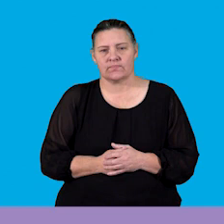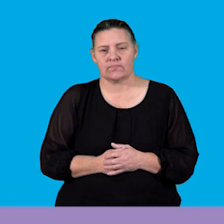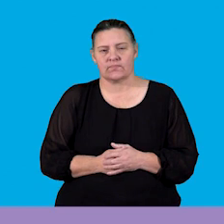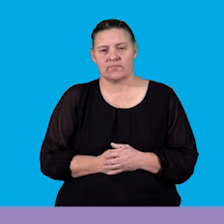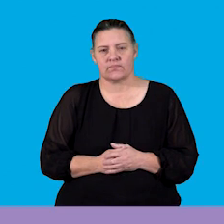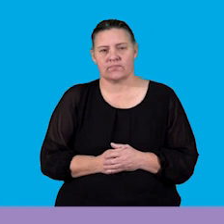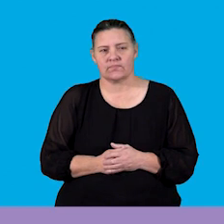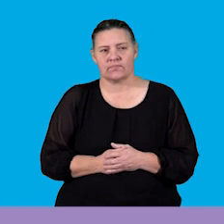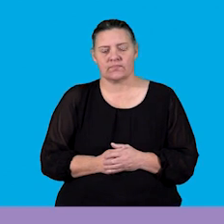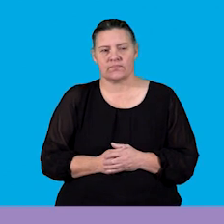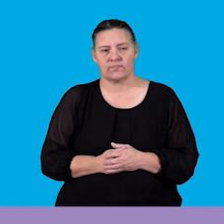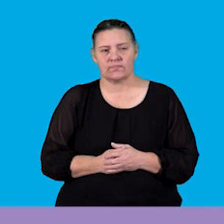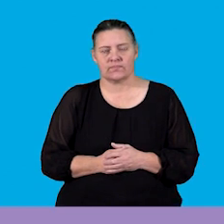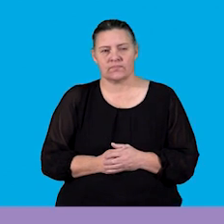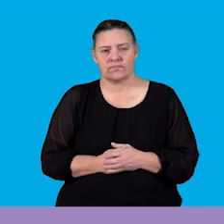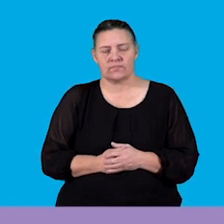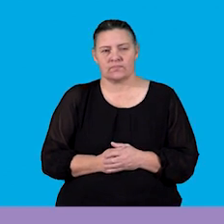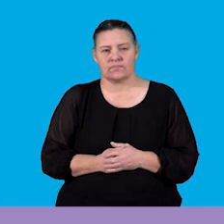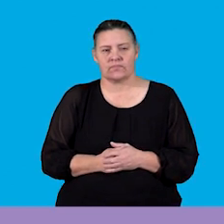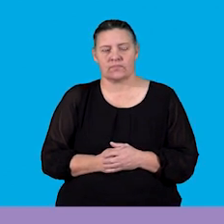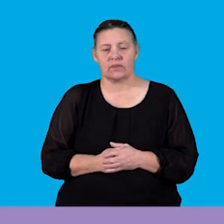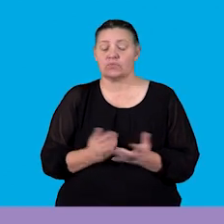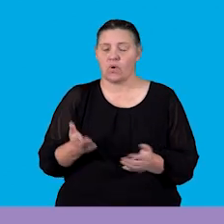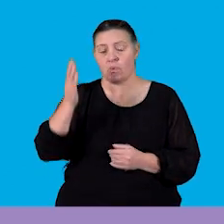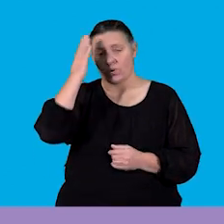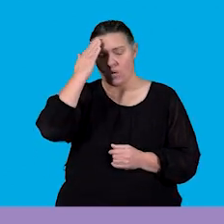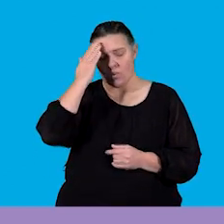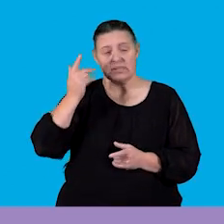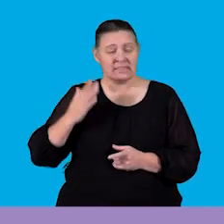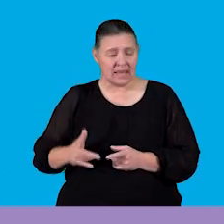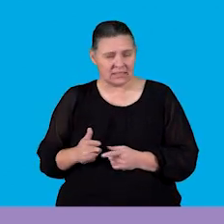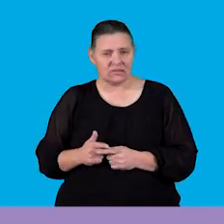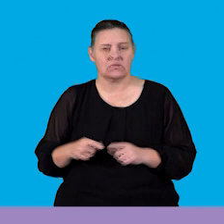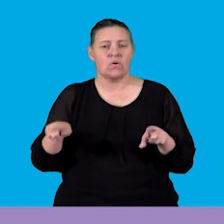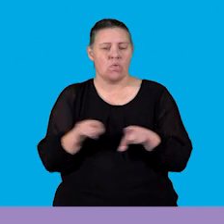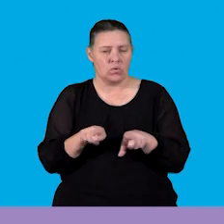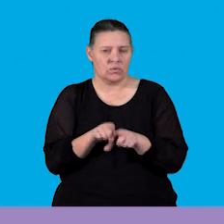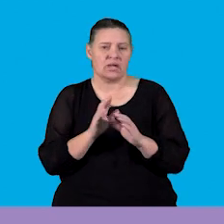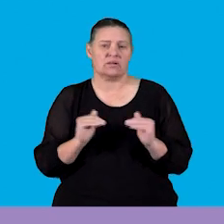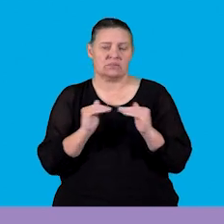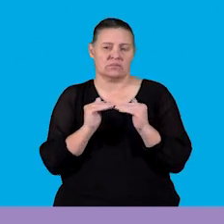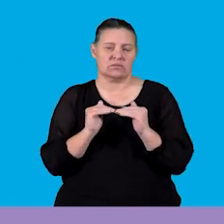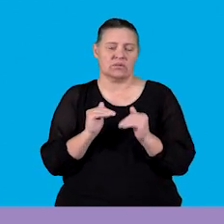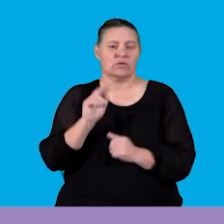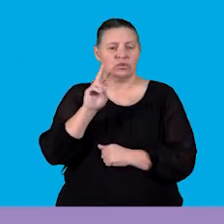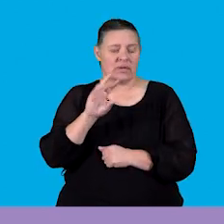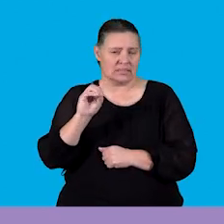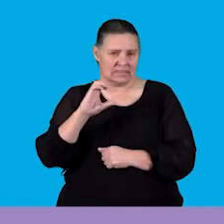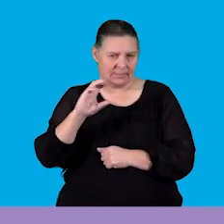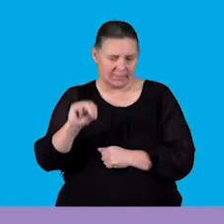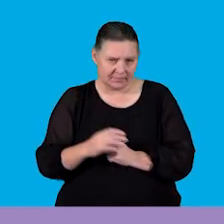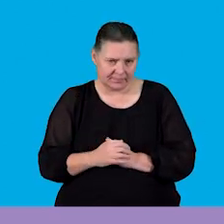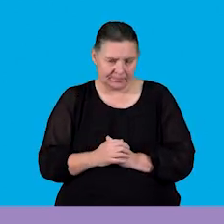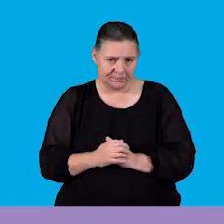Z, is equals to 20 centimeters. So we know that that side there is also equals to